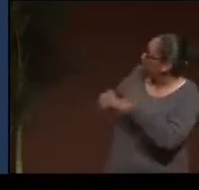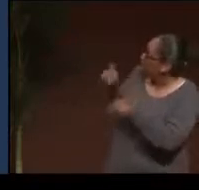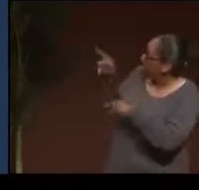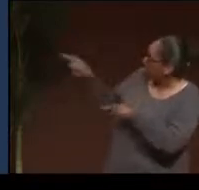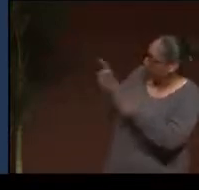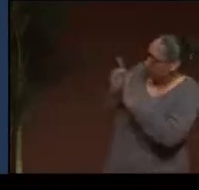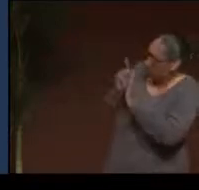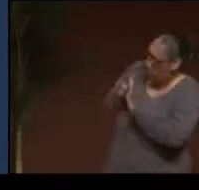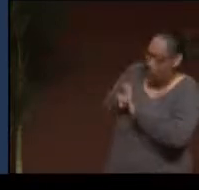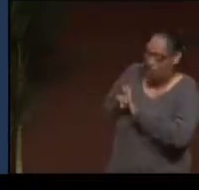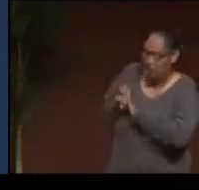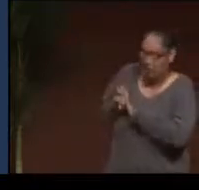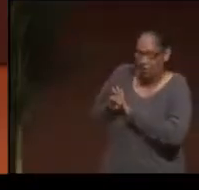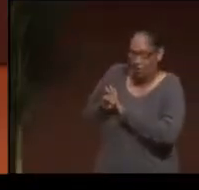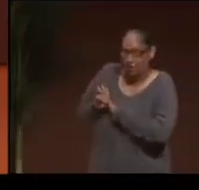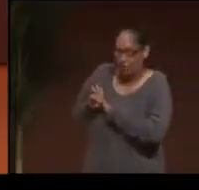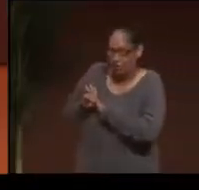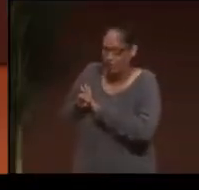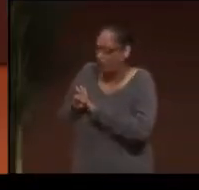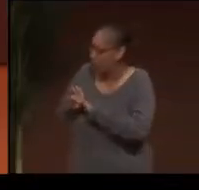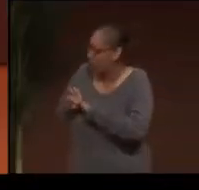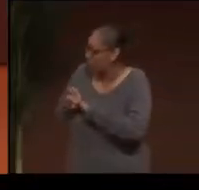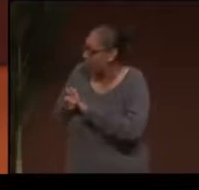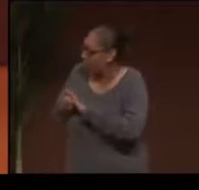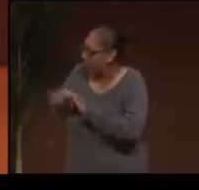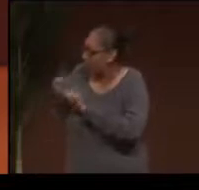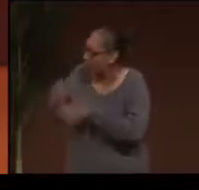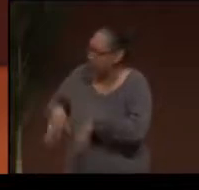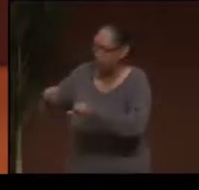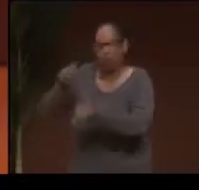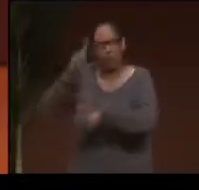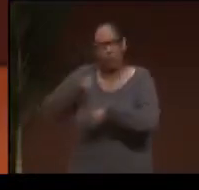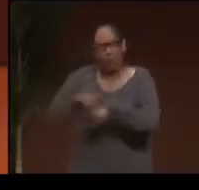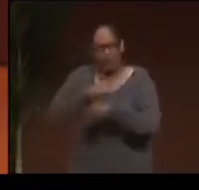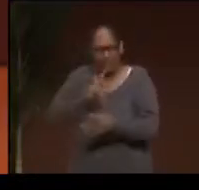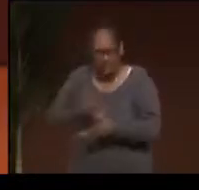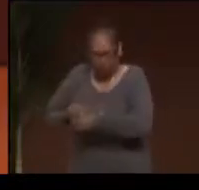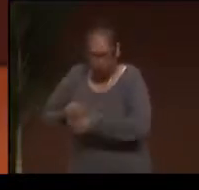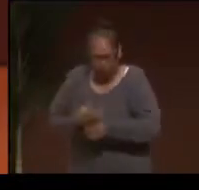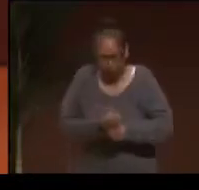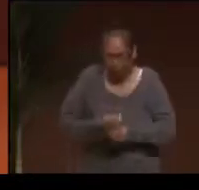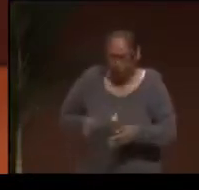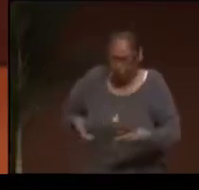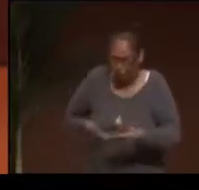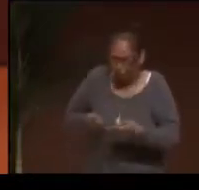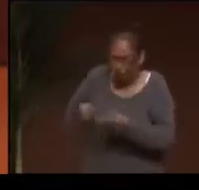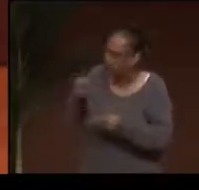out of this moment. But mind you, all of these things are taking place at one time. So I'm just giving you a really brief introduction to all